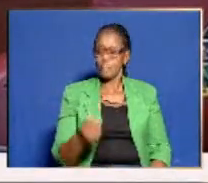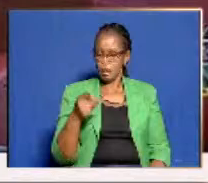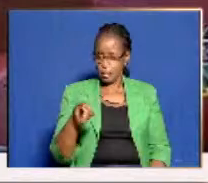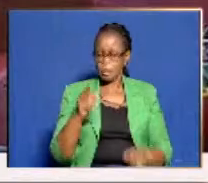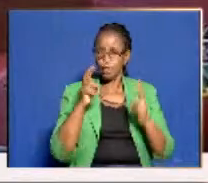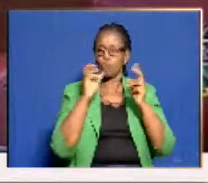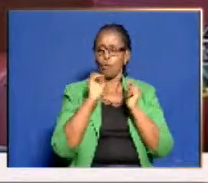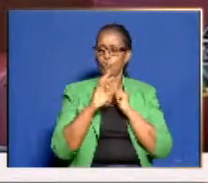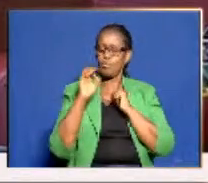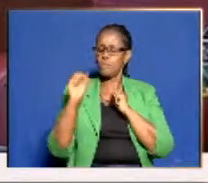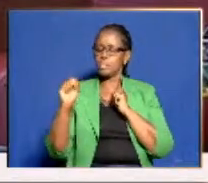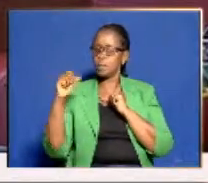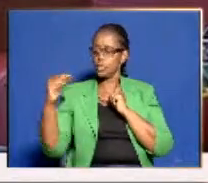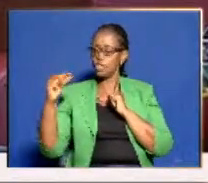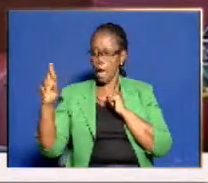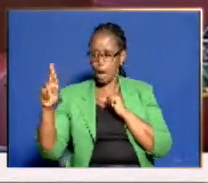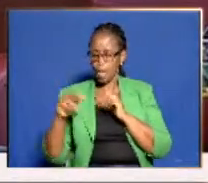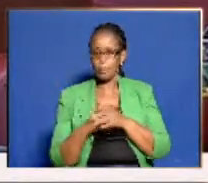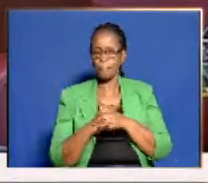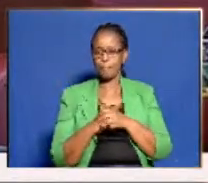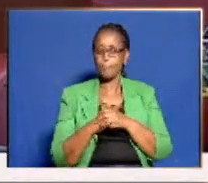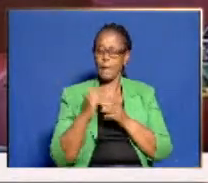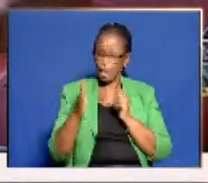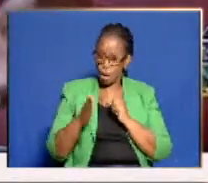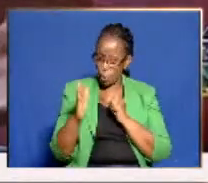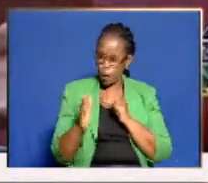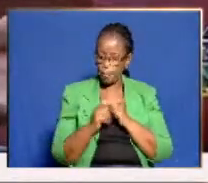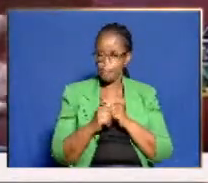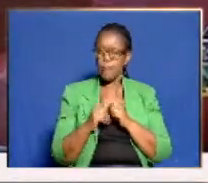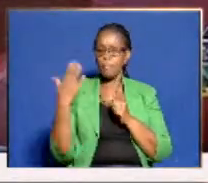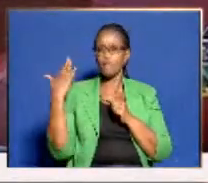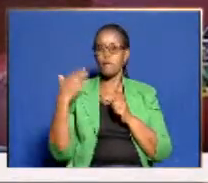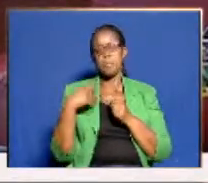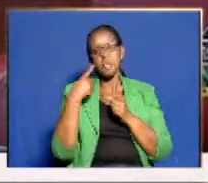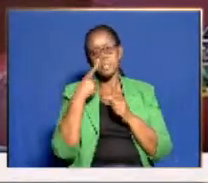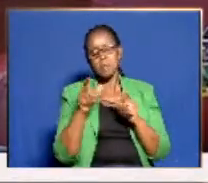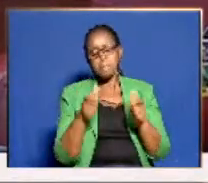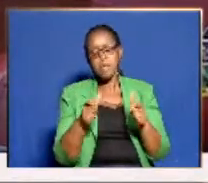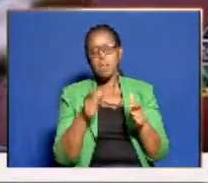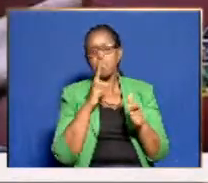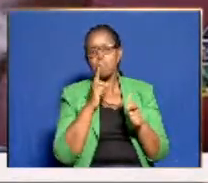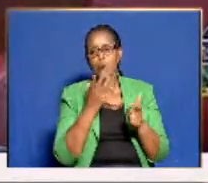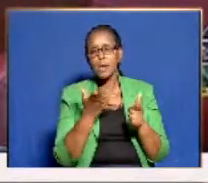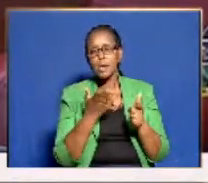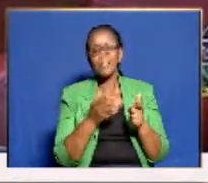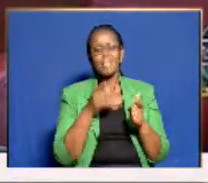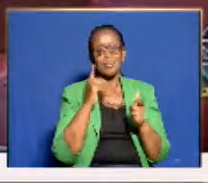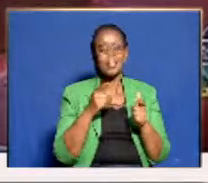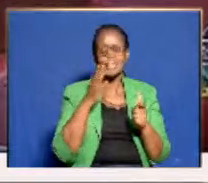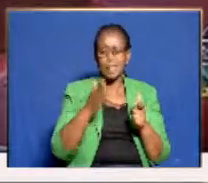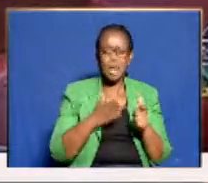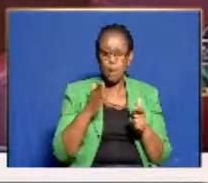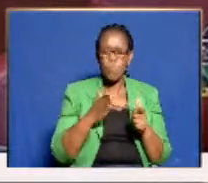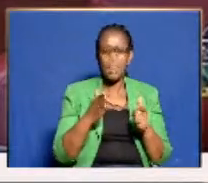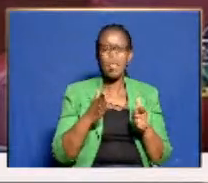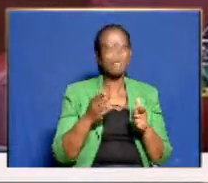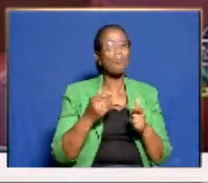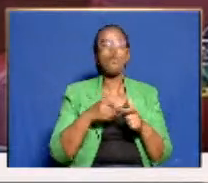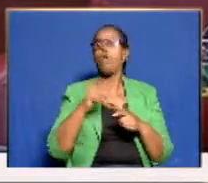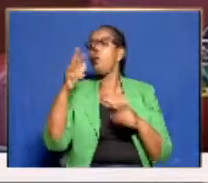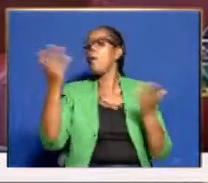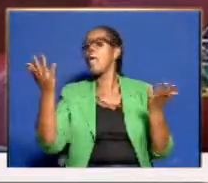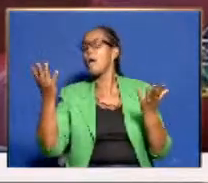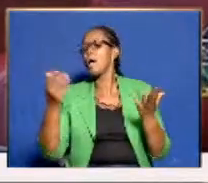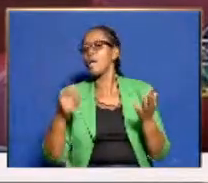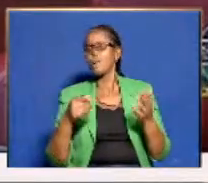railway. Honorable Speaker, I used to see from the media saying that it is a rail to nowhere. I did not believe them until